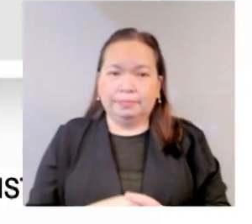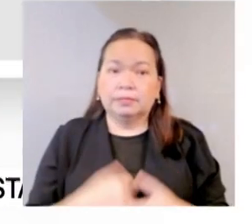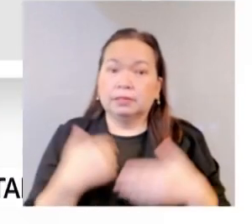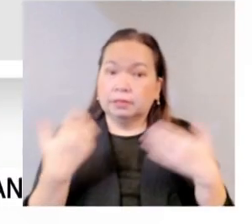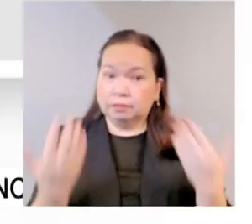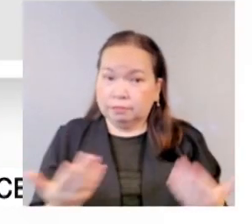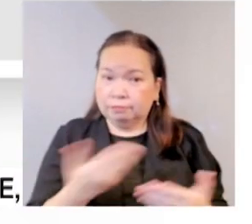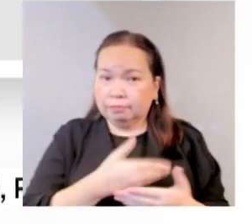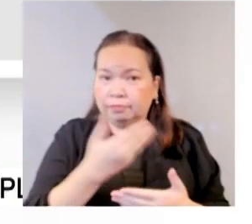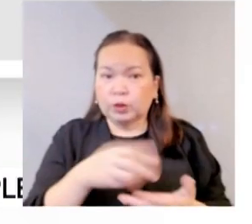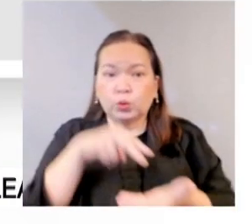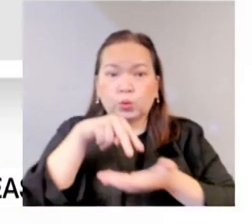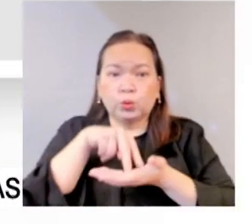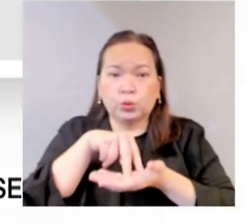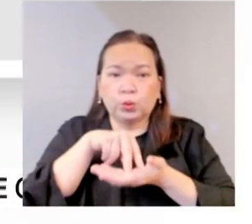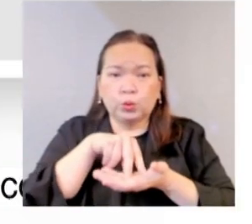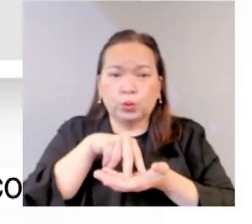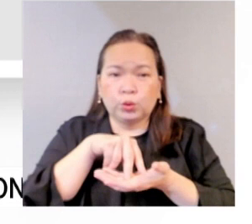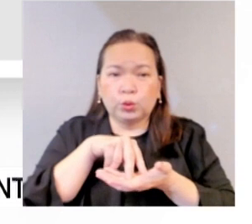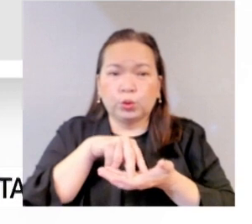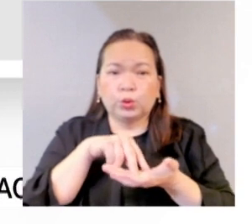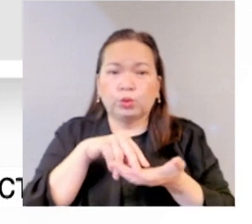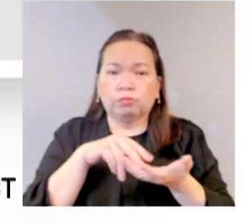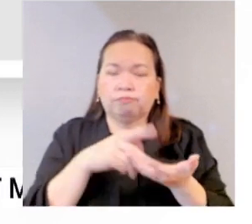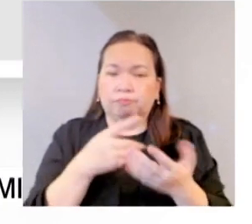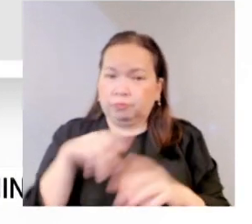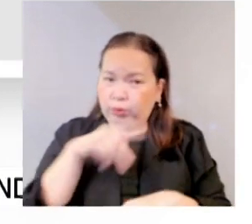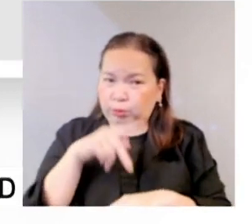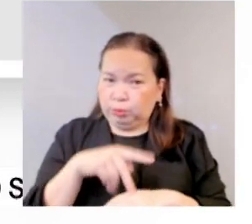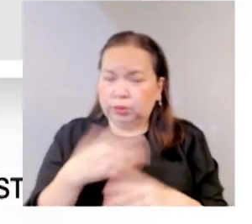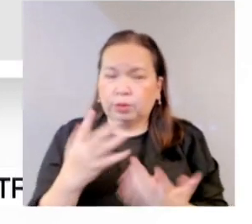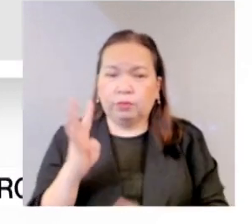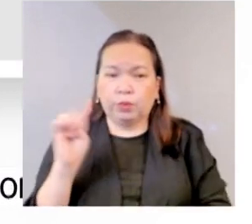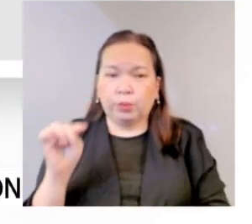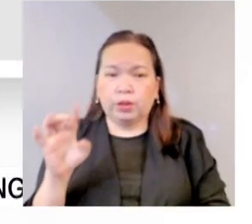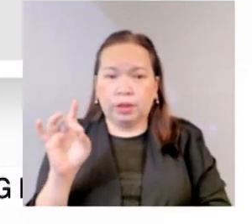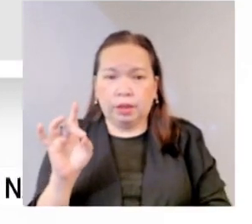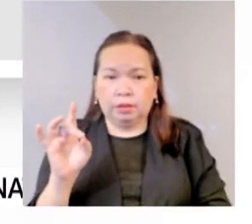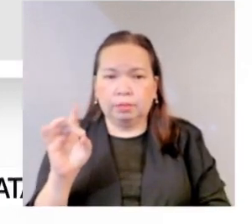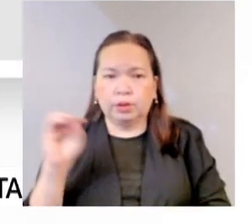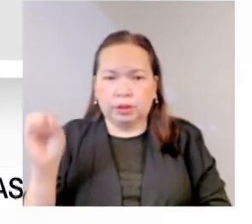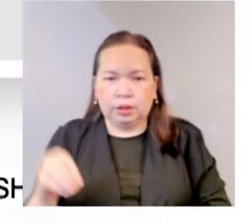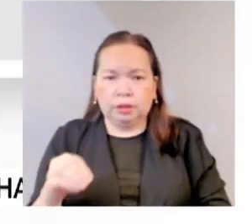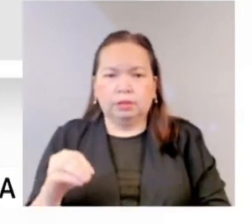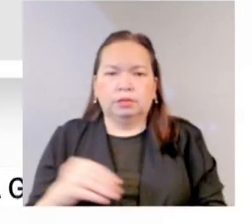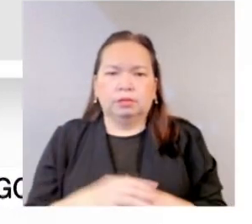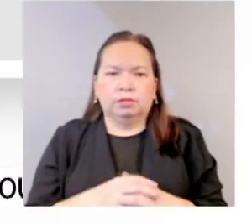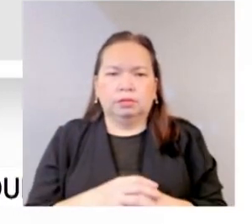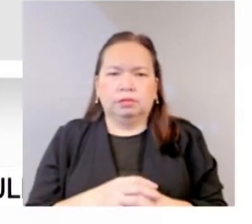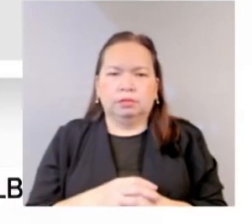2.21 million jobless Filipinos for that month, an improvement from July's 2.27